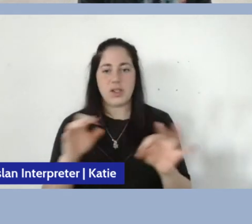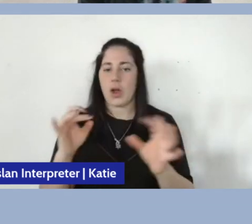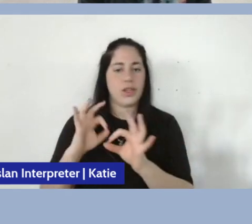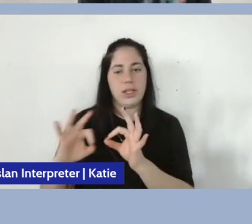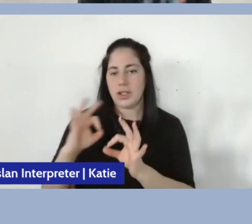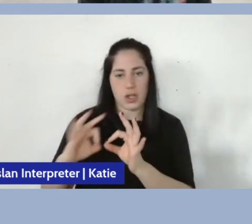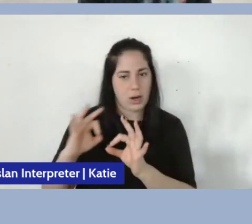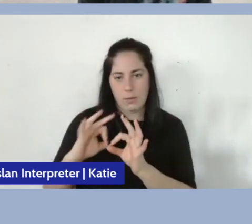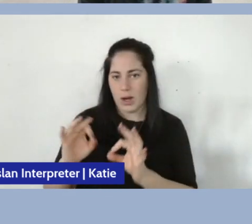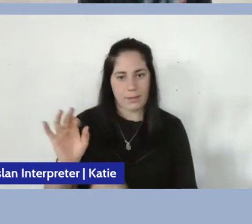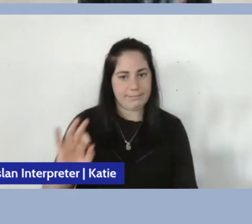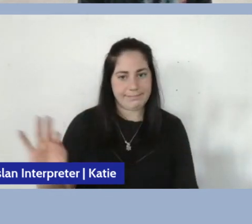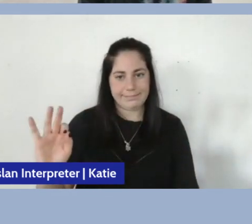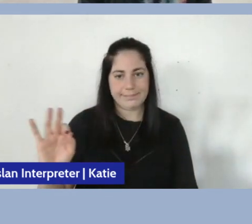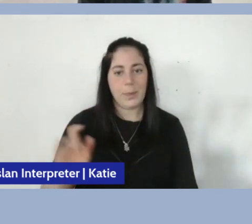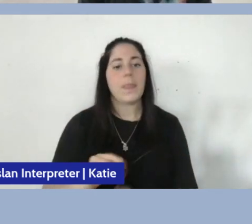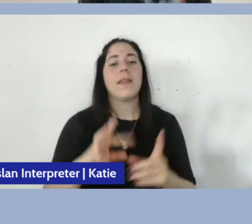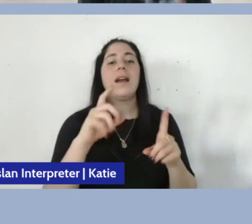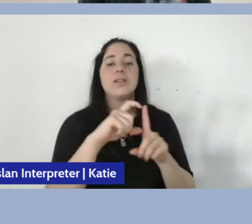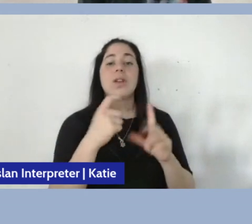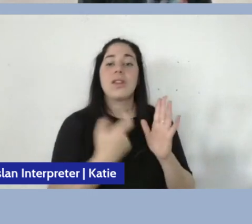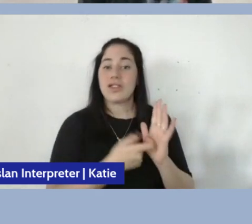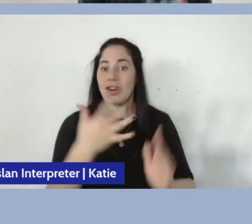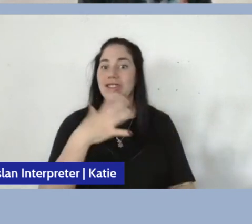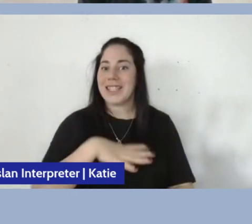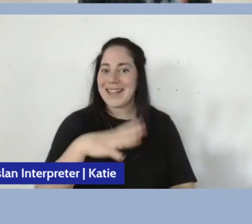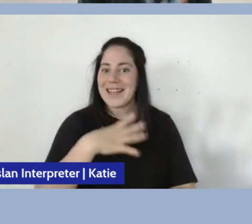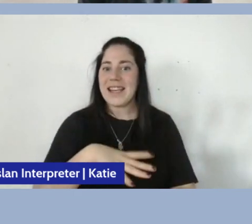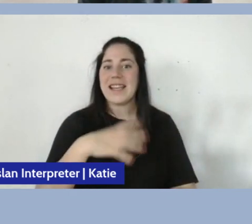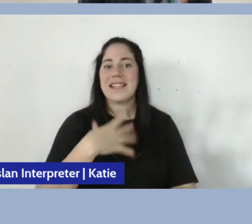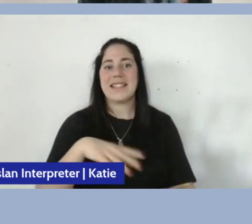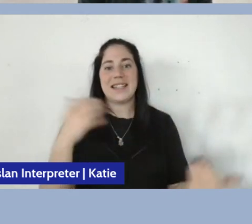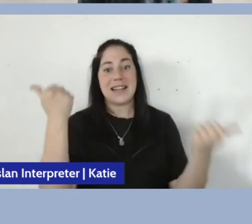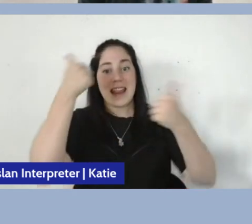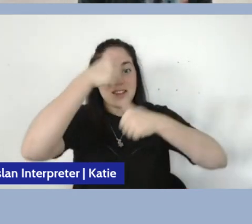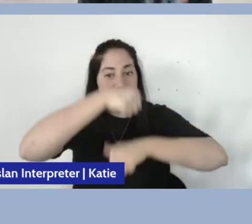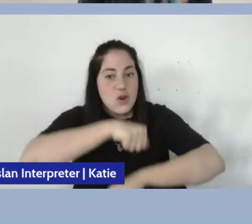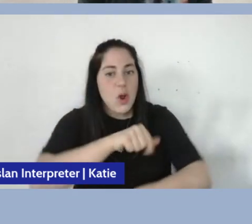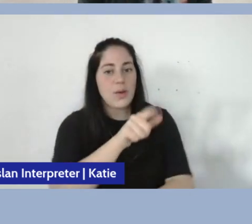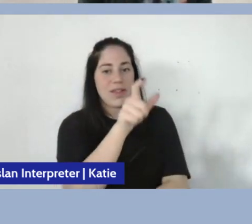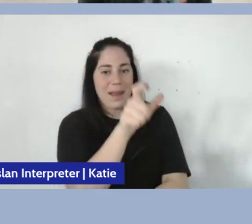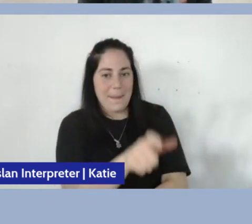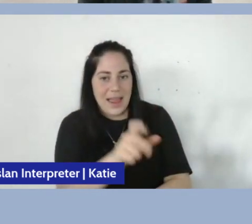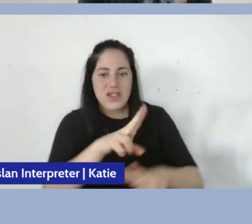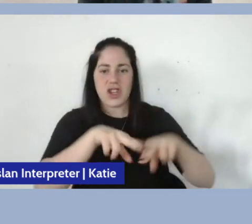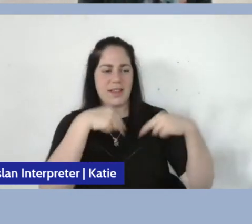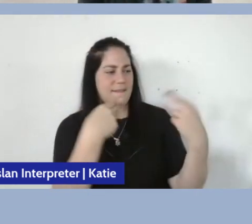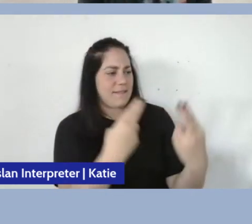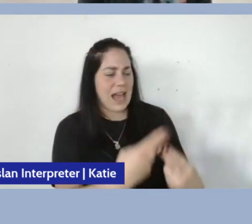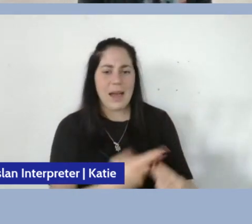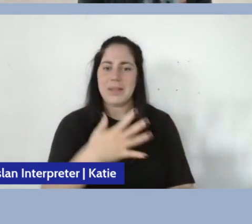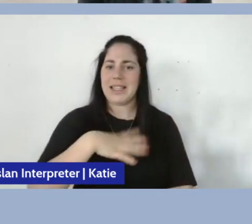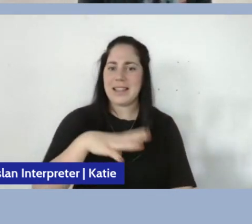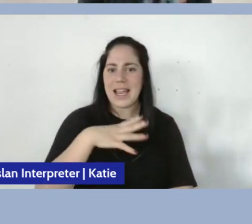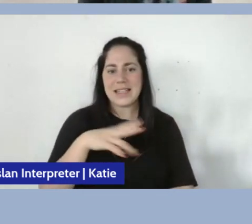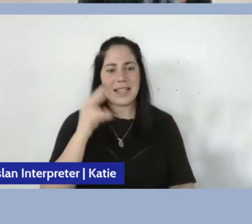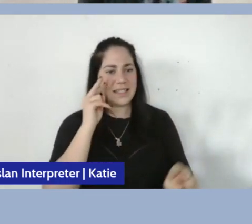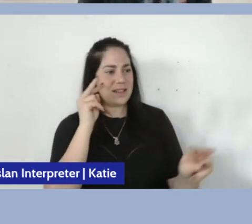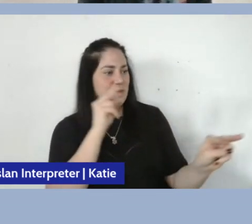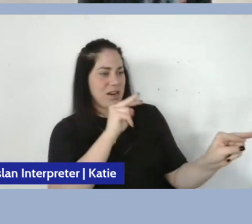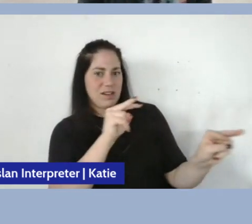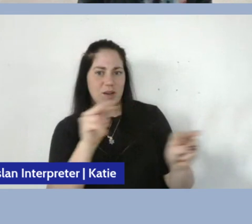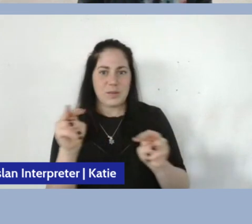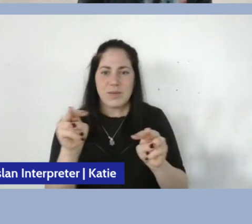the clinician needs to be getting to know their patient, the family. They need to be observing while